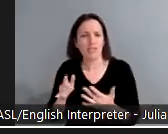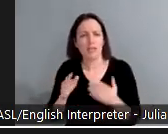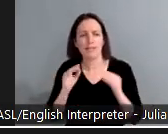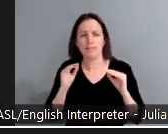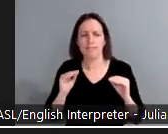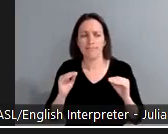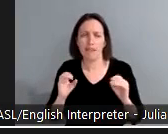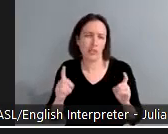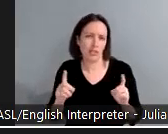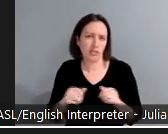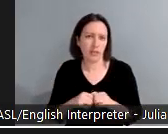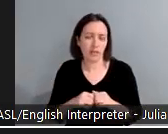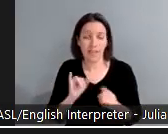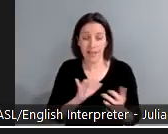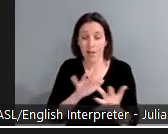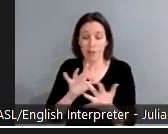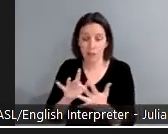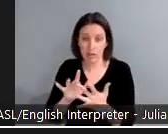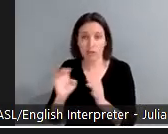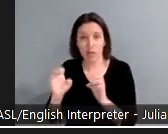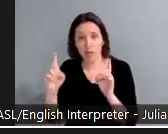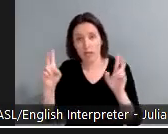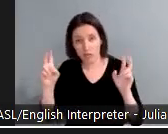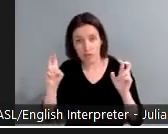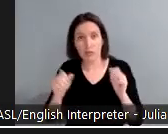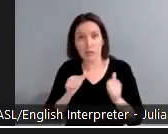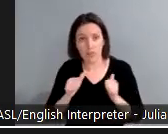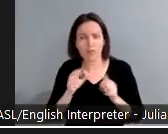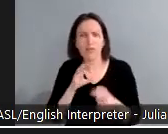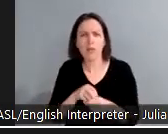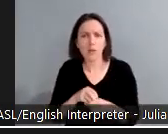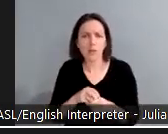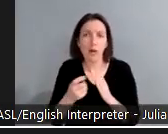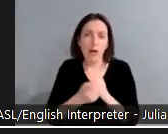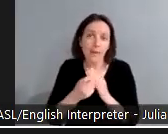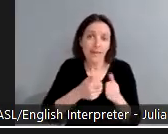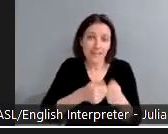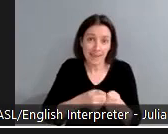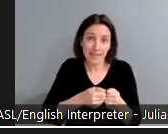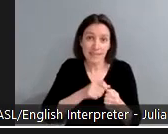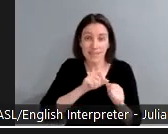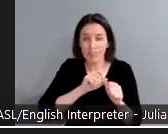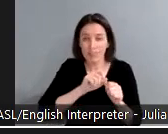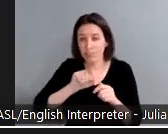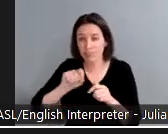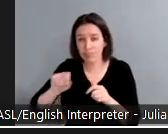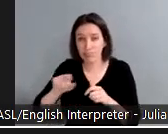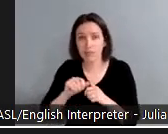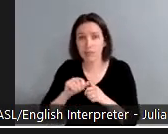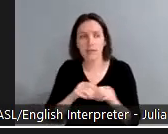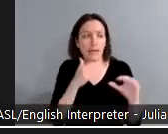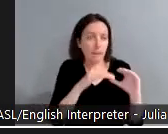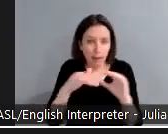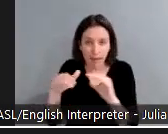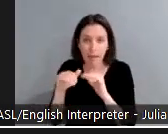The outreach and education efforts will include automated texts, email,